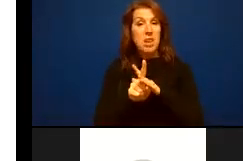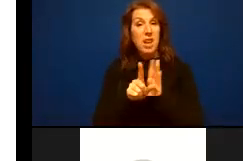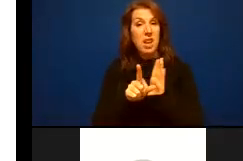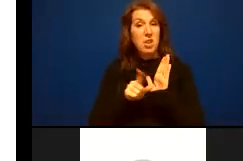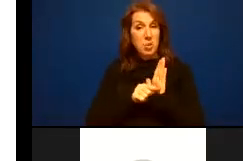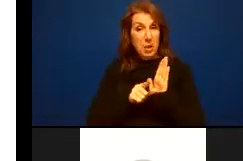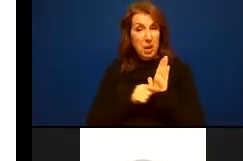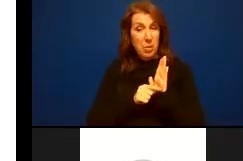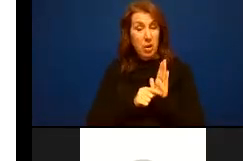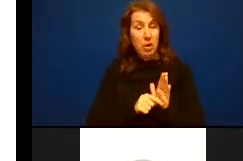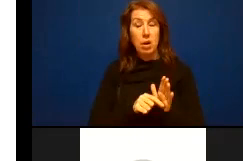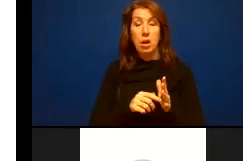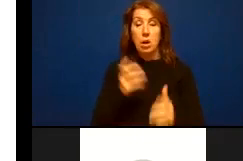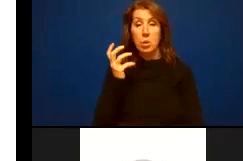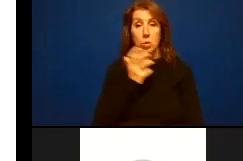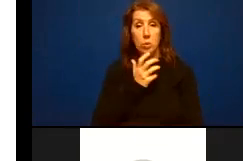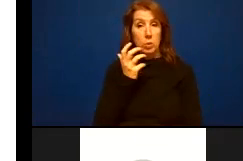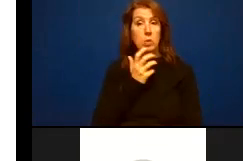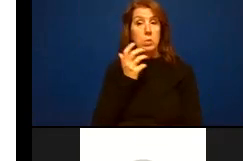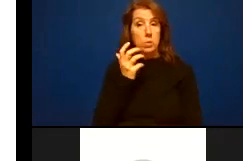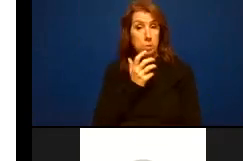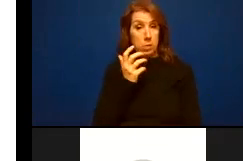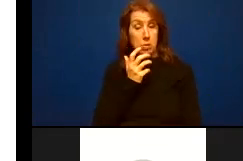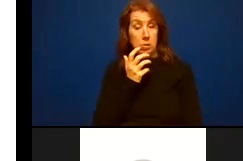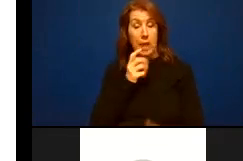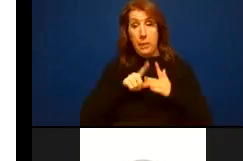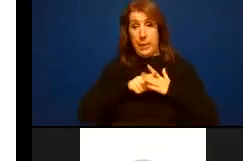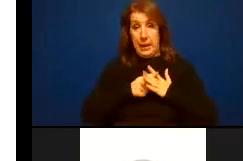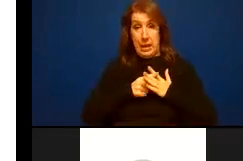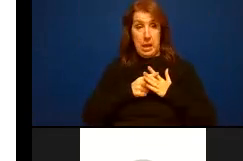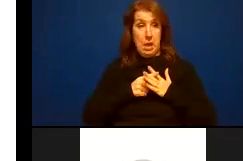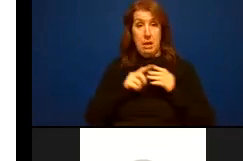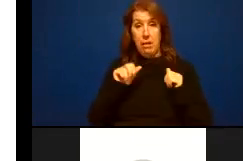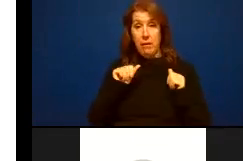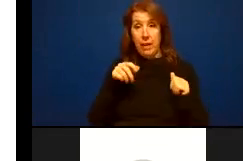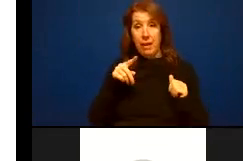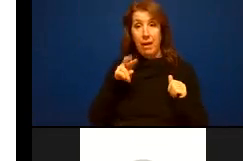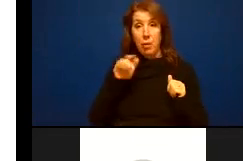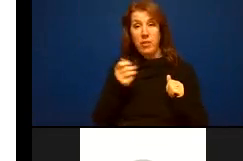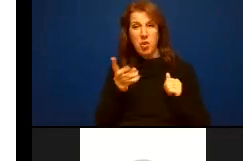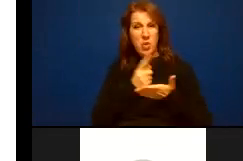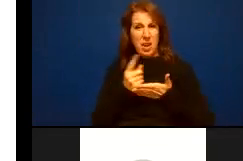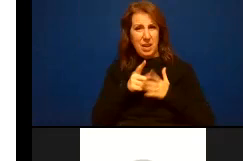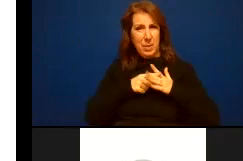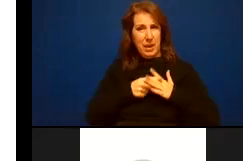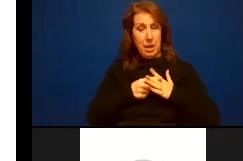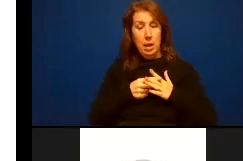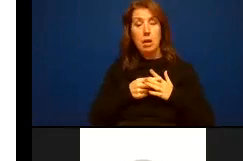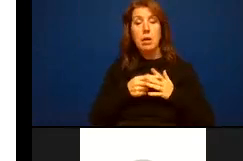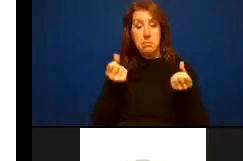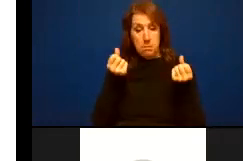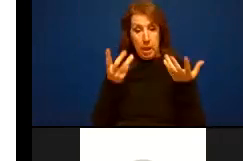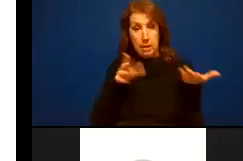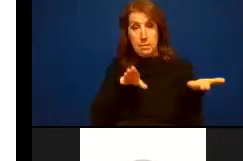was pretty clear, I think, in the first few weeks, and became clearer and clearer, that a significant portion of the deaths